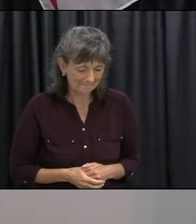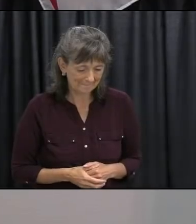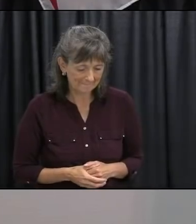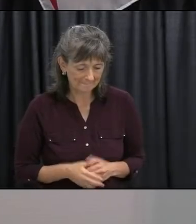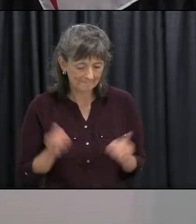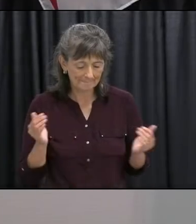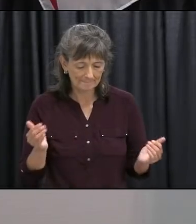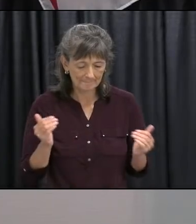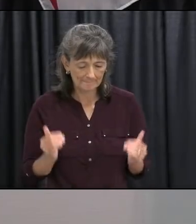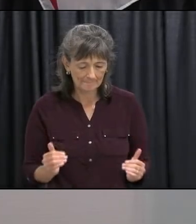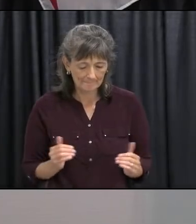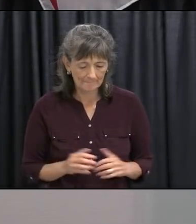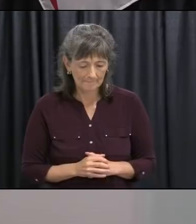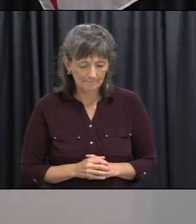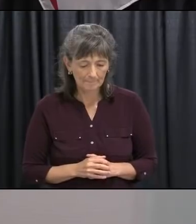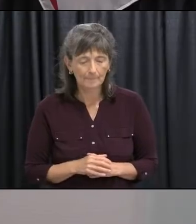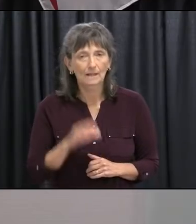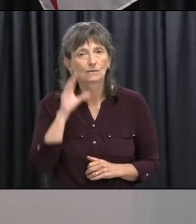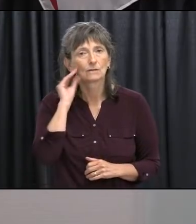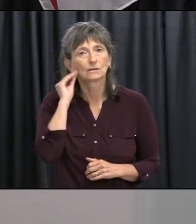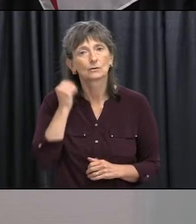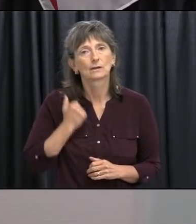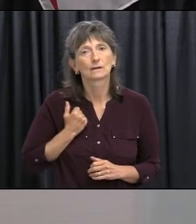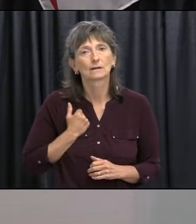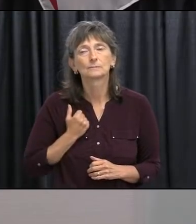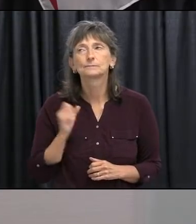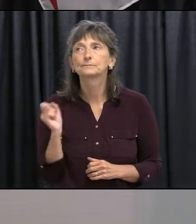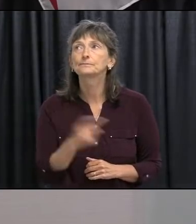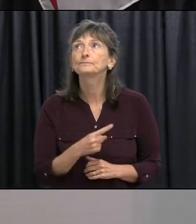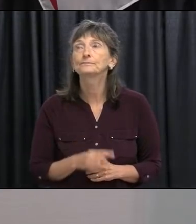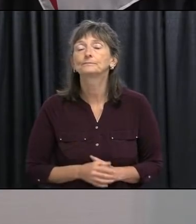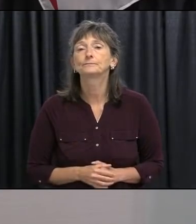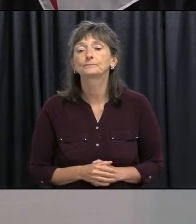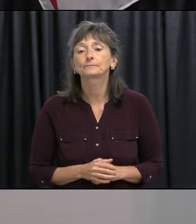Our next questions are from Patrick Butler of Radio Canada. Please go ahead.